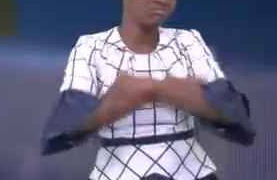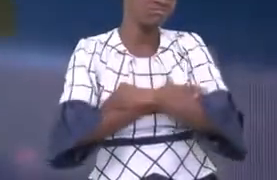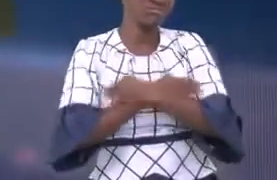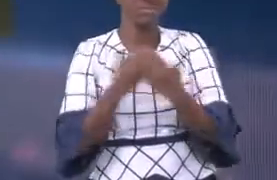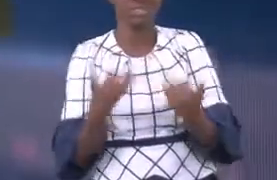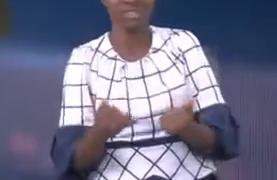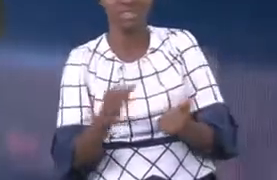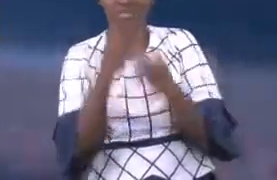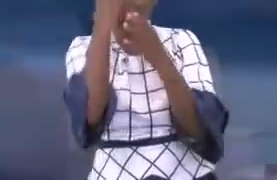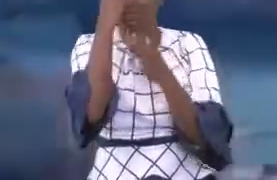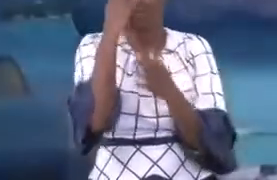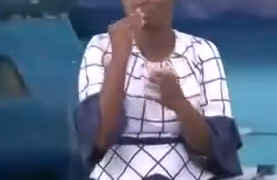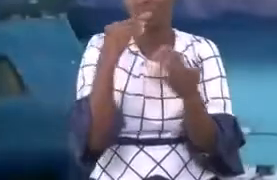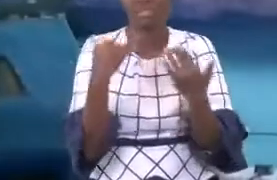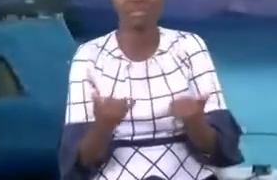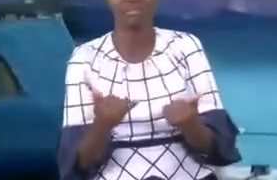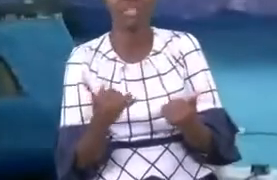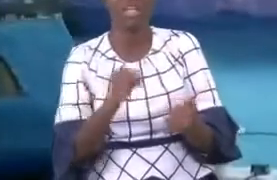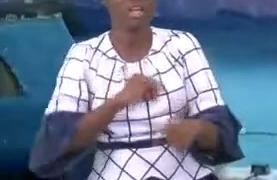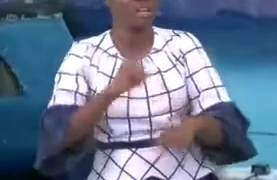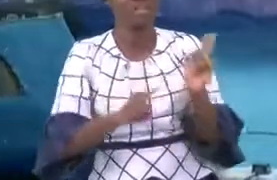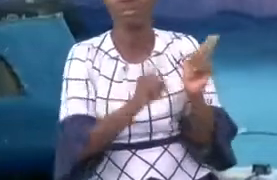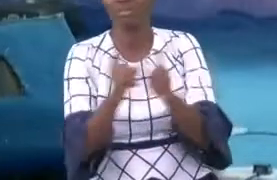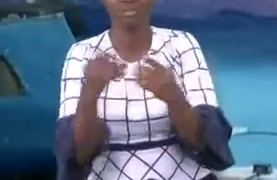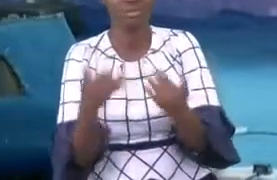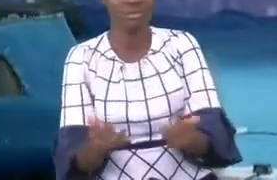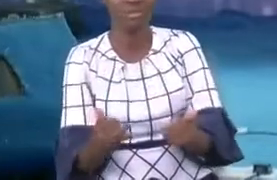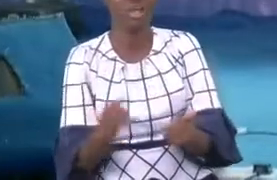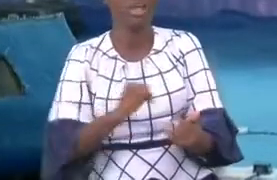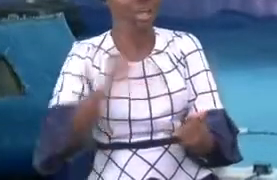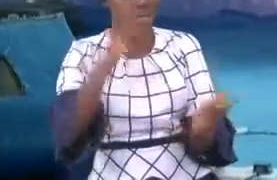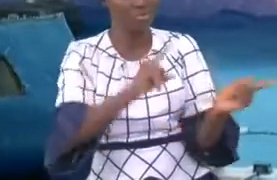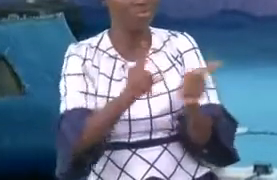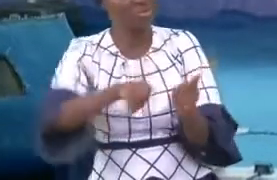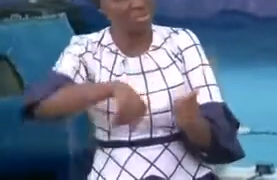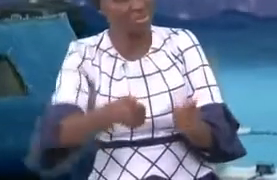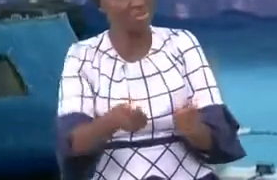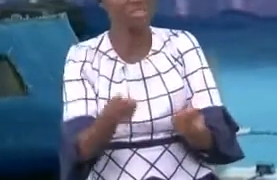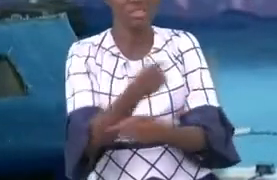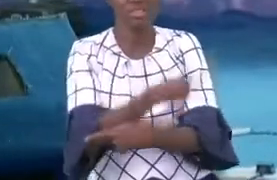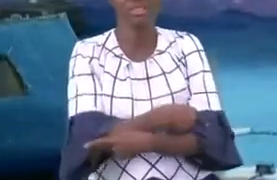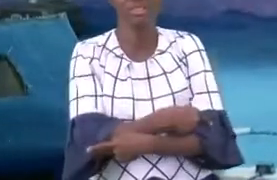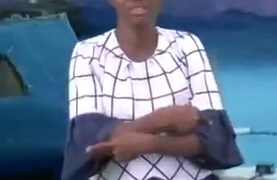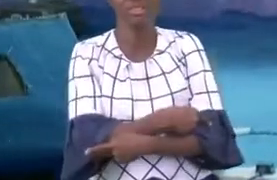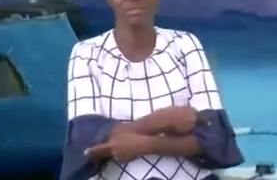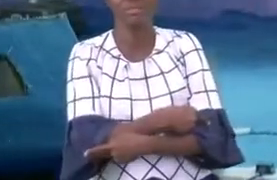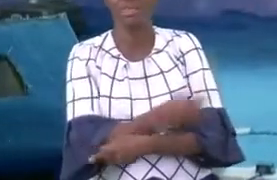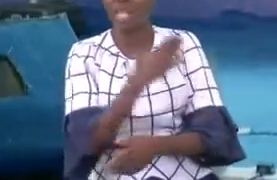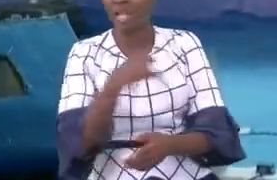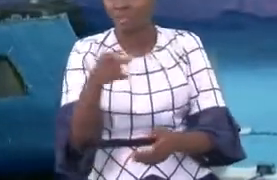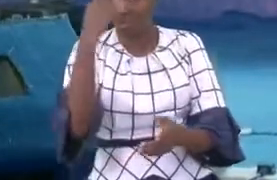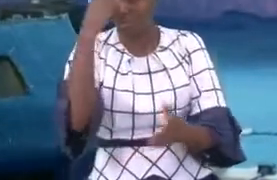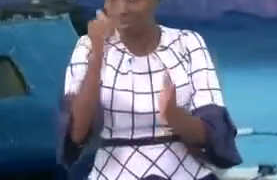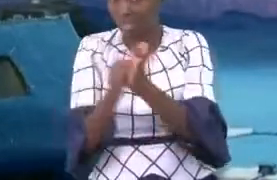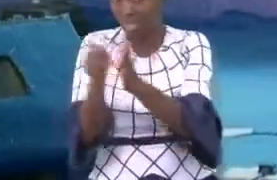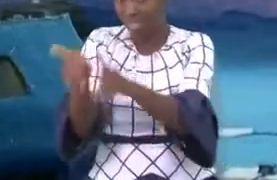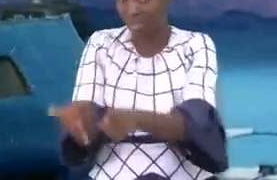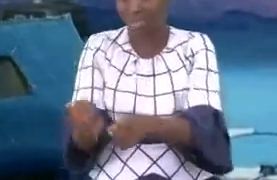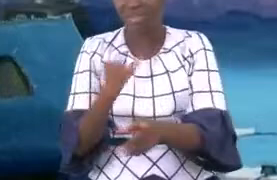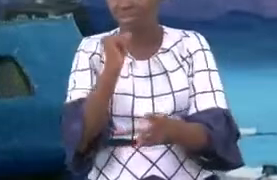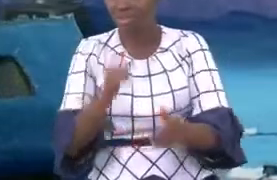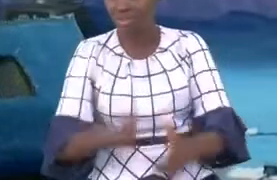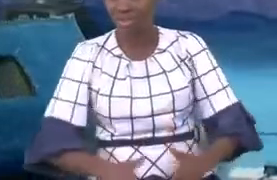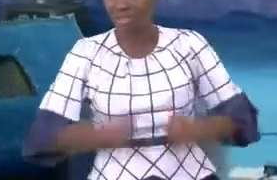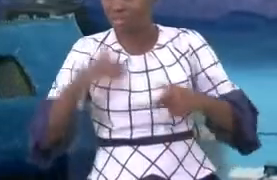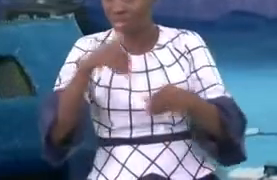the man is not living in your town here. And he says, now is the time you